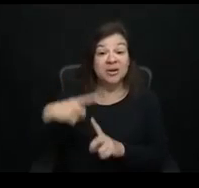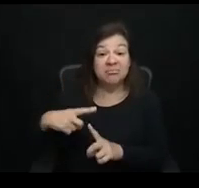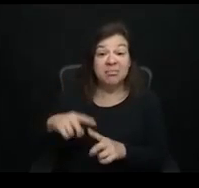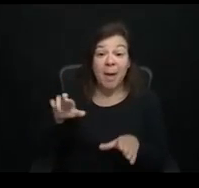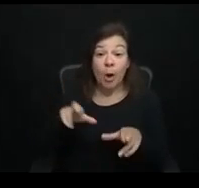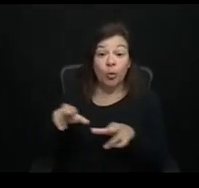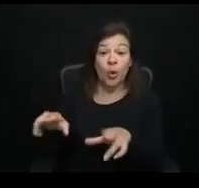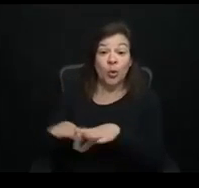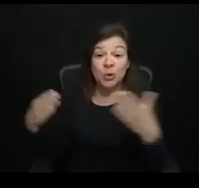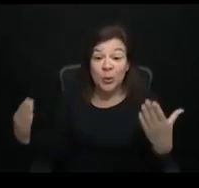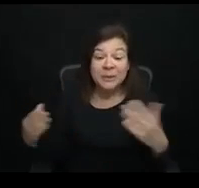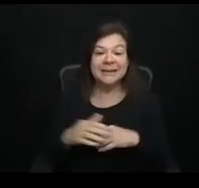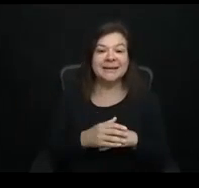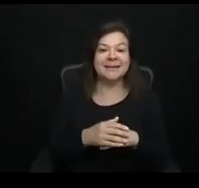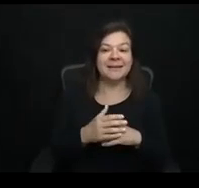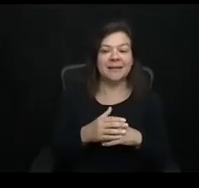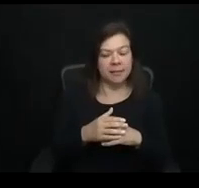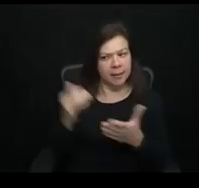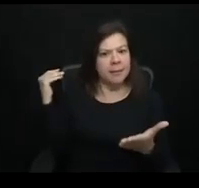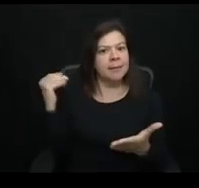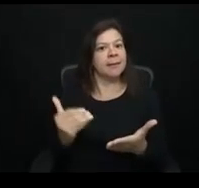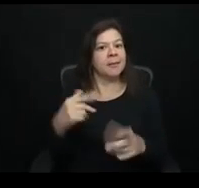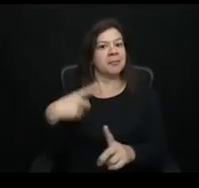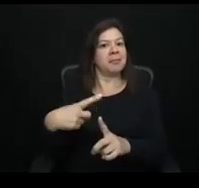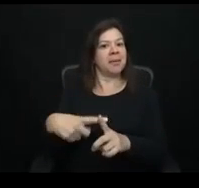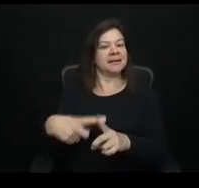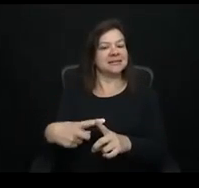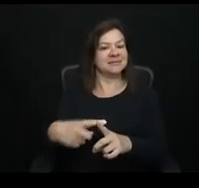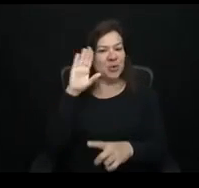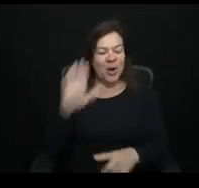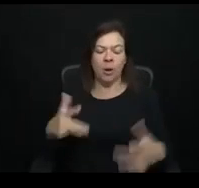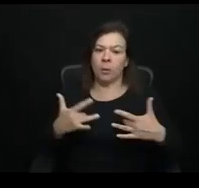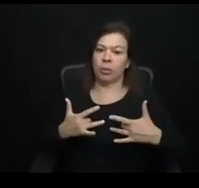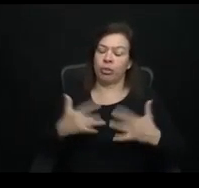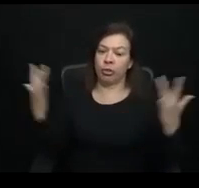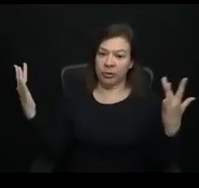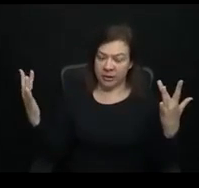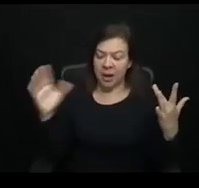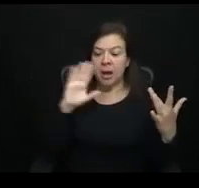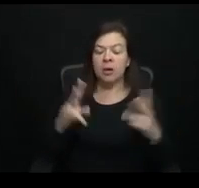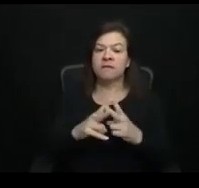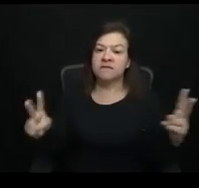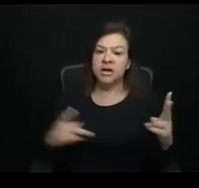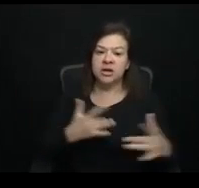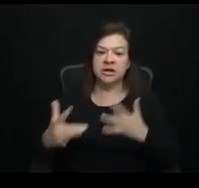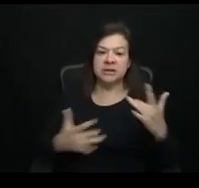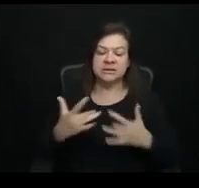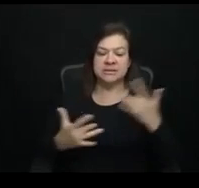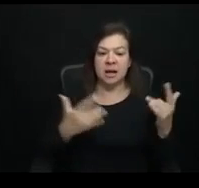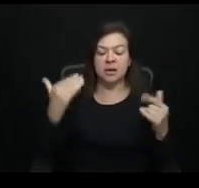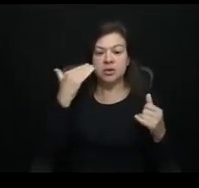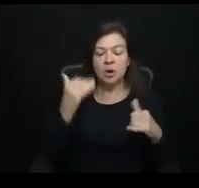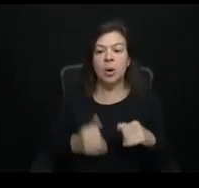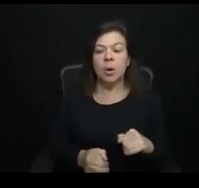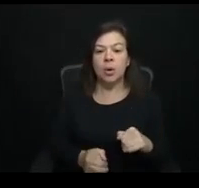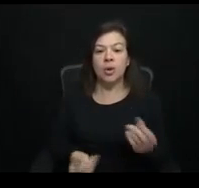and things around the corner. So I know we're all thrilled about that. I know we're all really excited to know that there's more